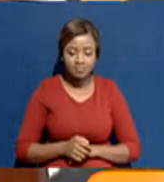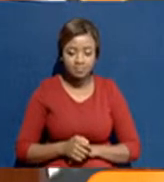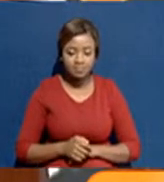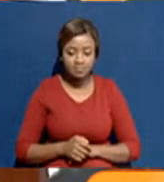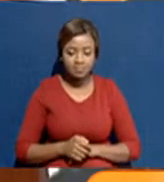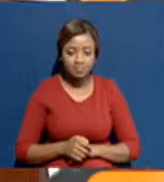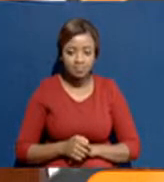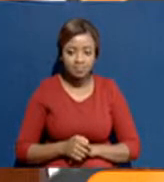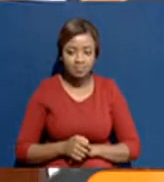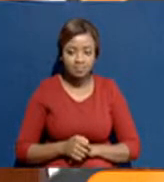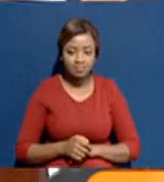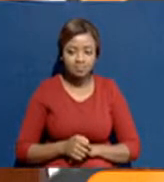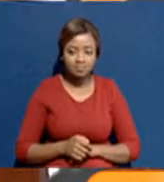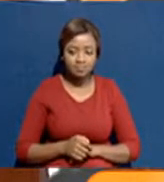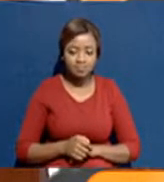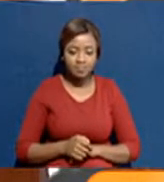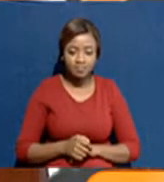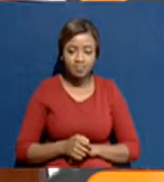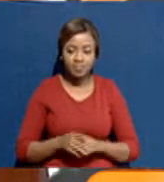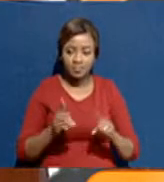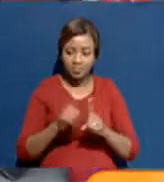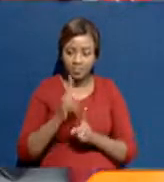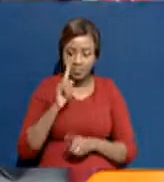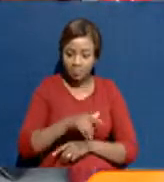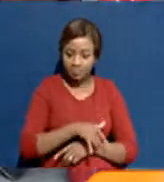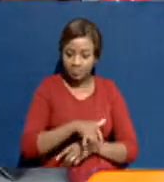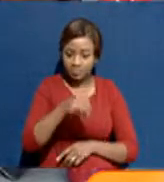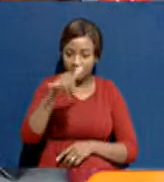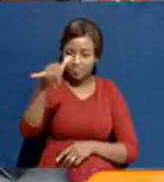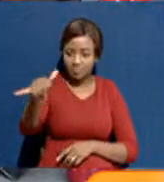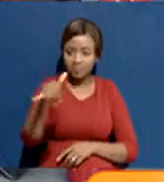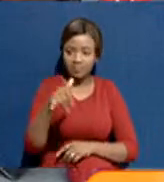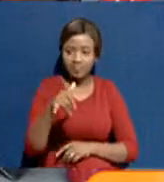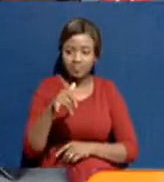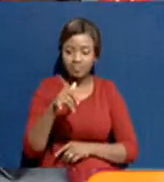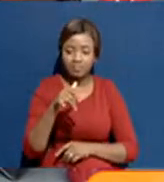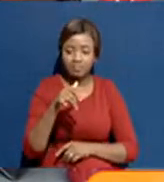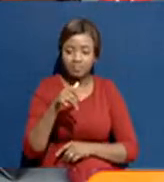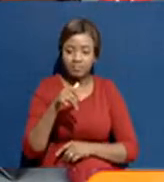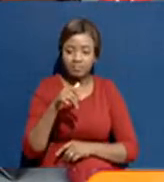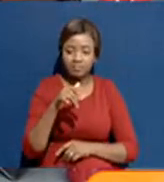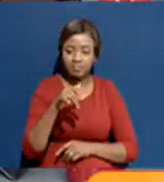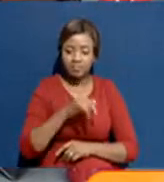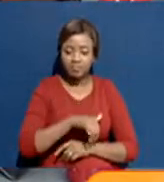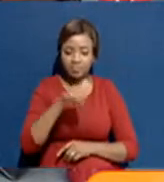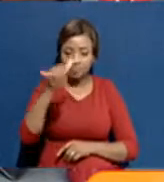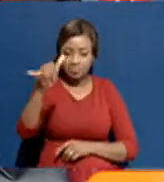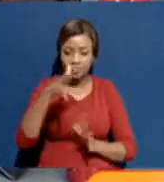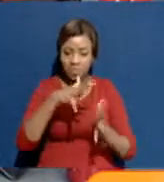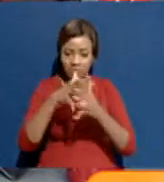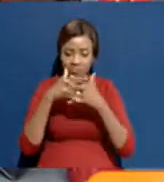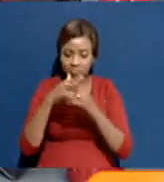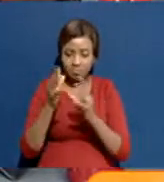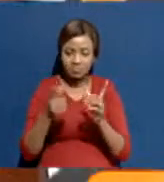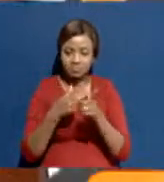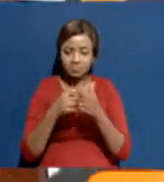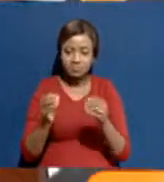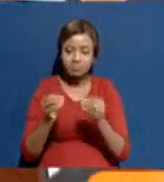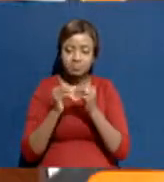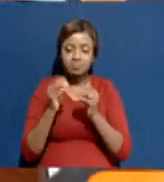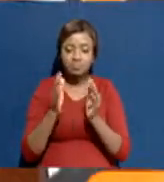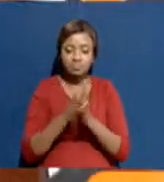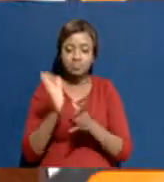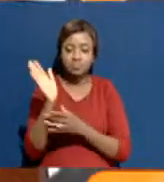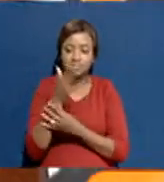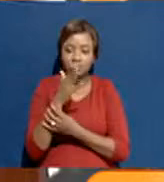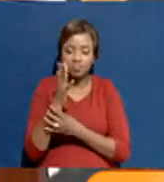Ambassador Johnny Carson. You flew to America to talk to him personally, didn't you? No, I had gone for something else, but then I passed him also right and told him,